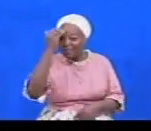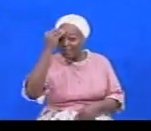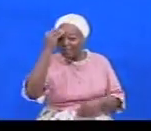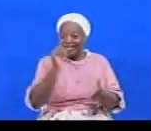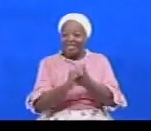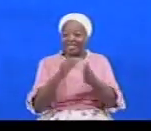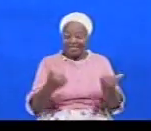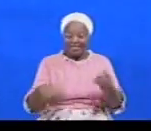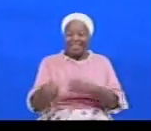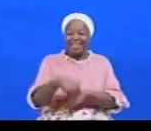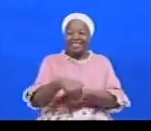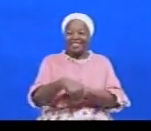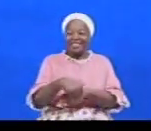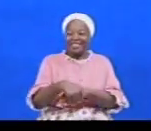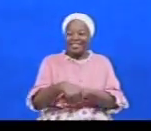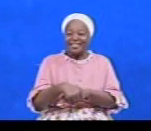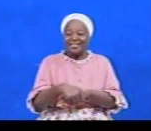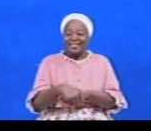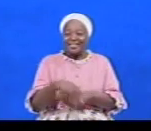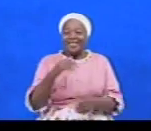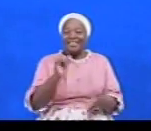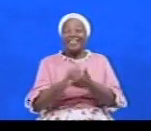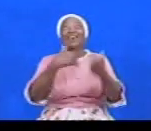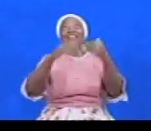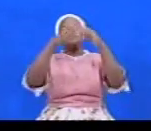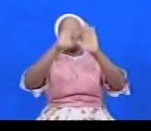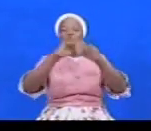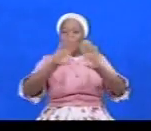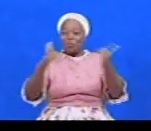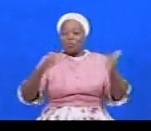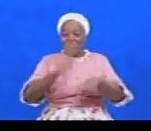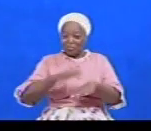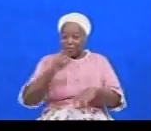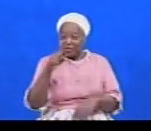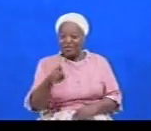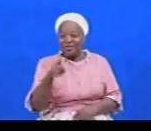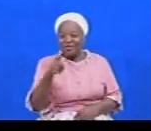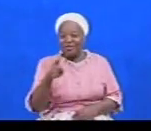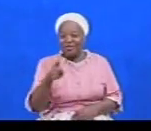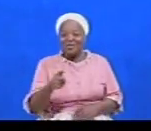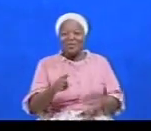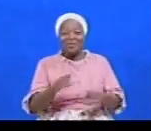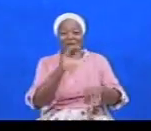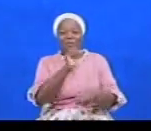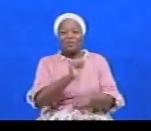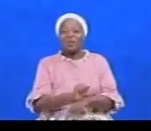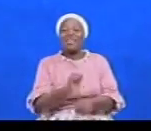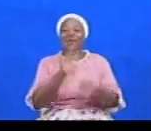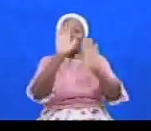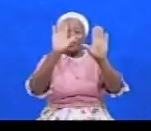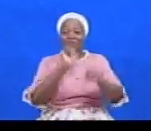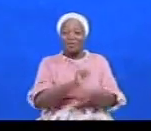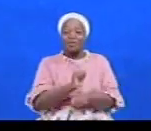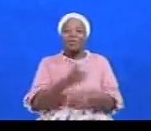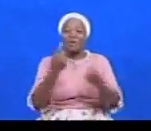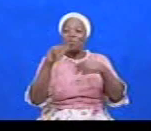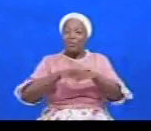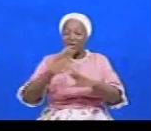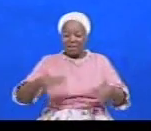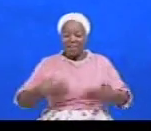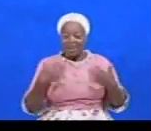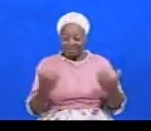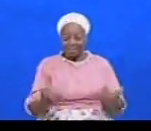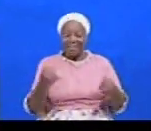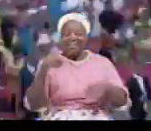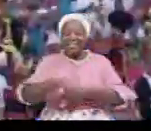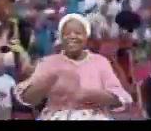tonight the heavens will open upon you, miracles will come upon your life tonight